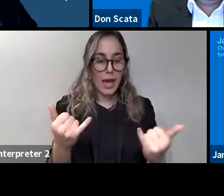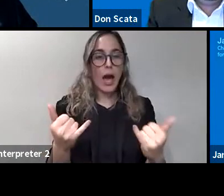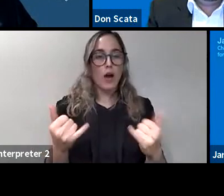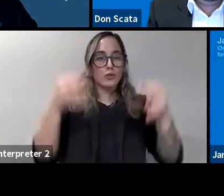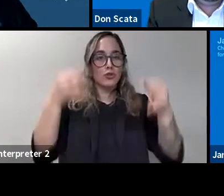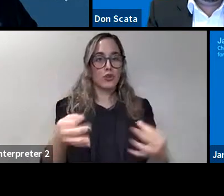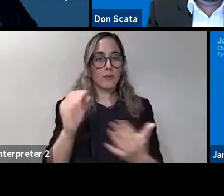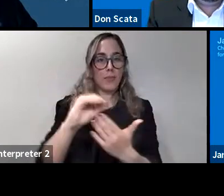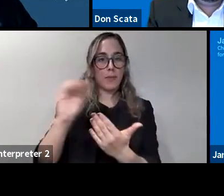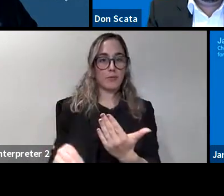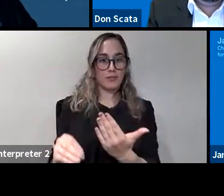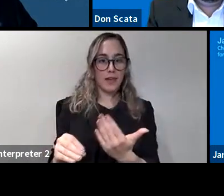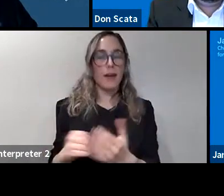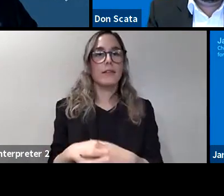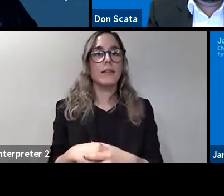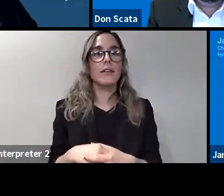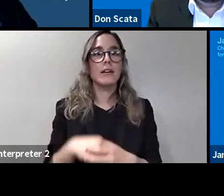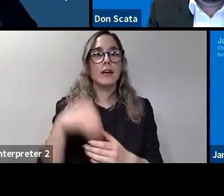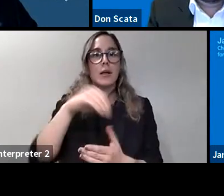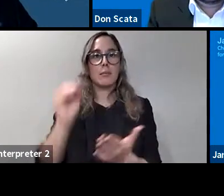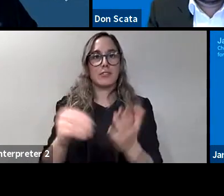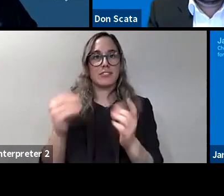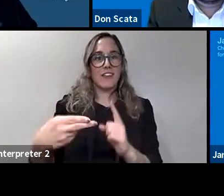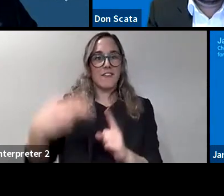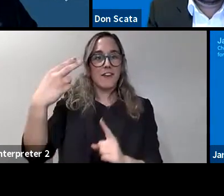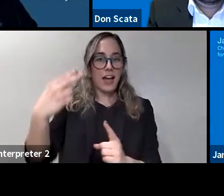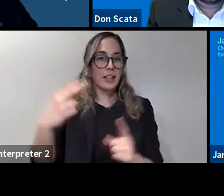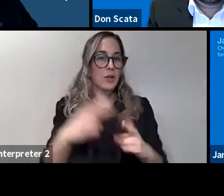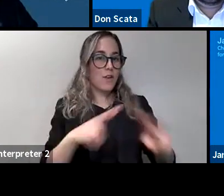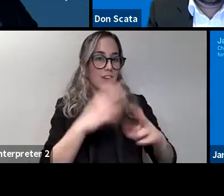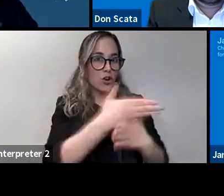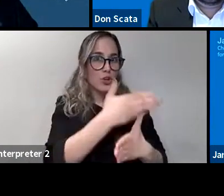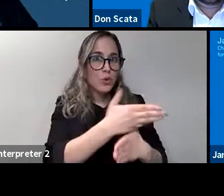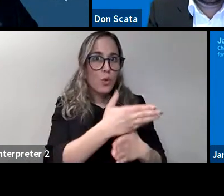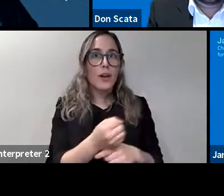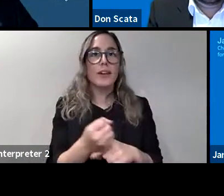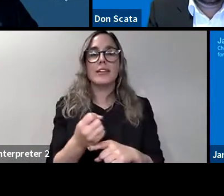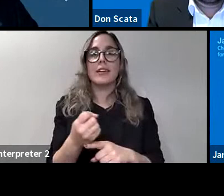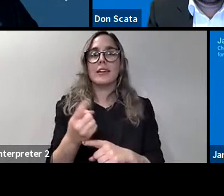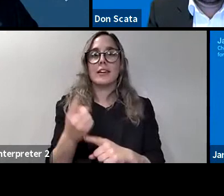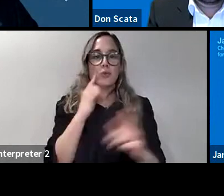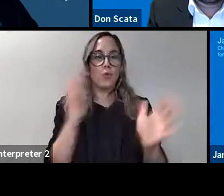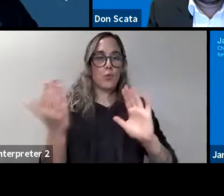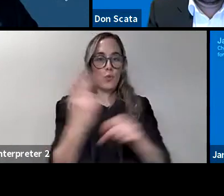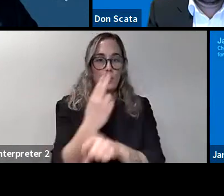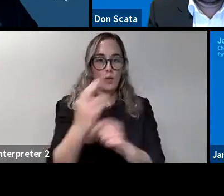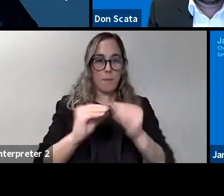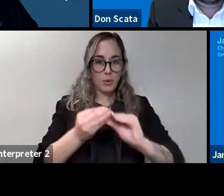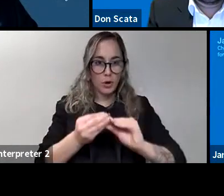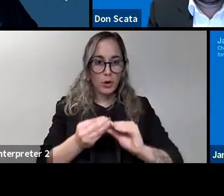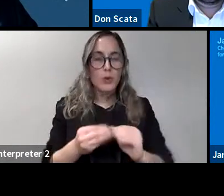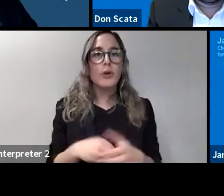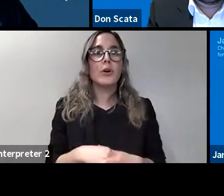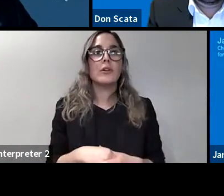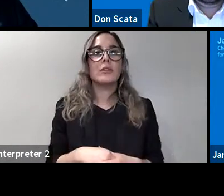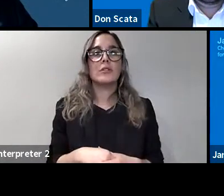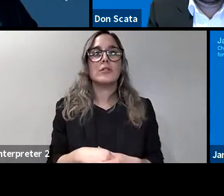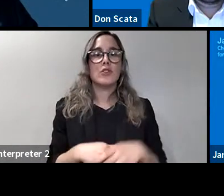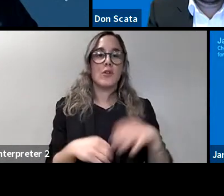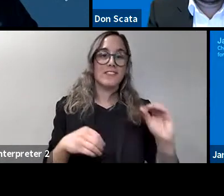highly annoyed. So the percent highly annoyed is either you are highly annoyed, in this case a 1, or you're not highly annoyed,